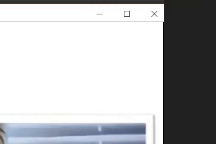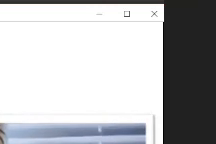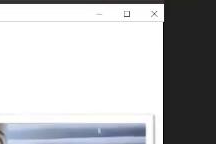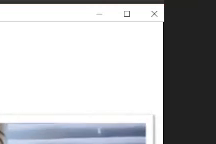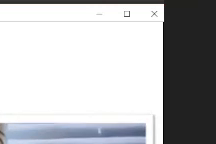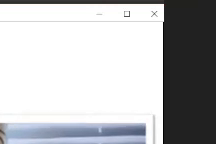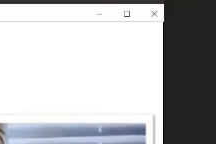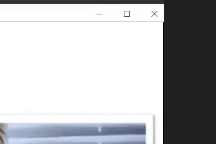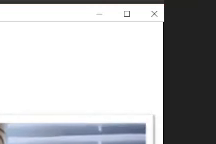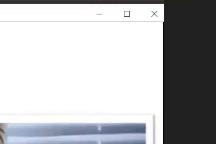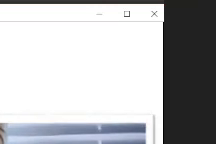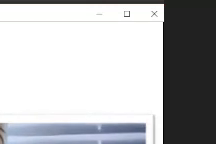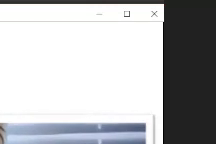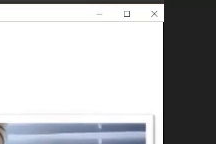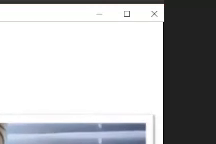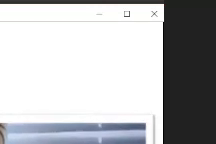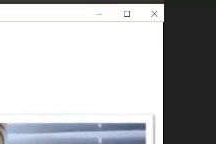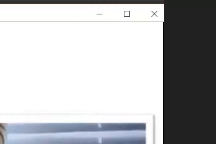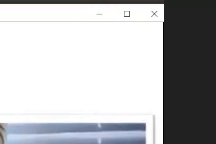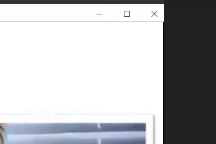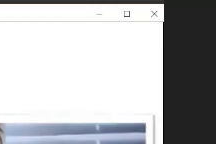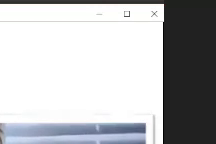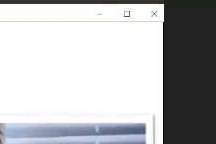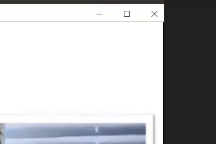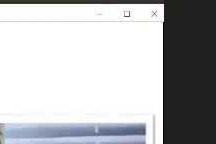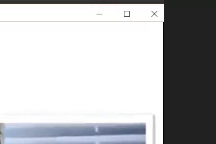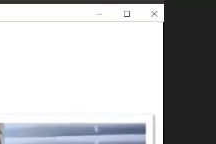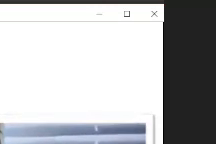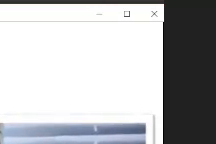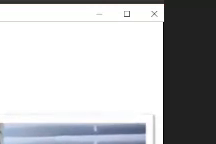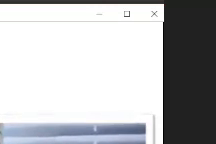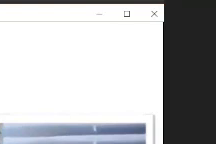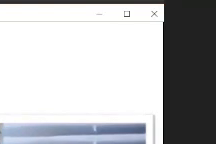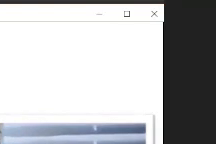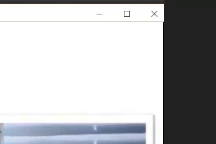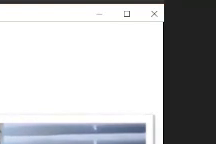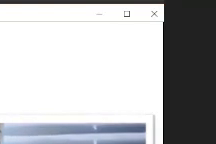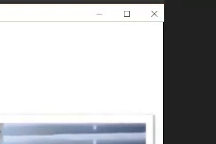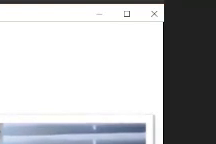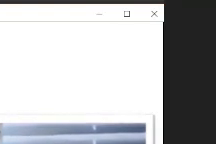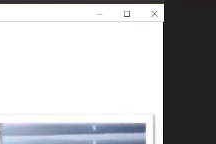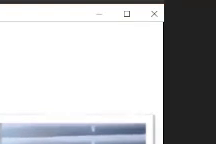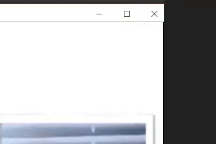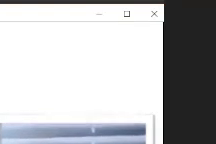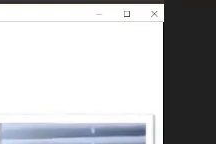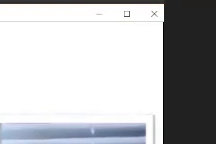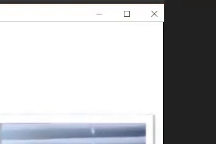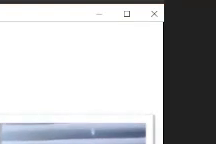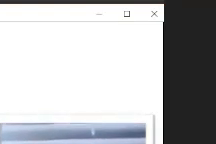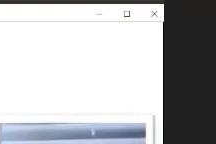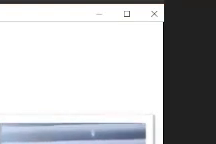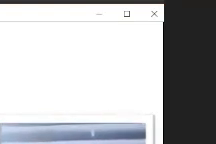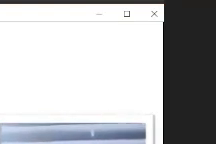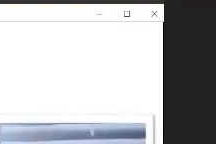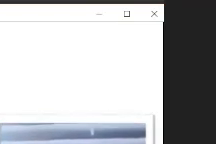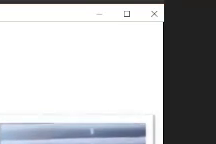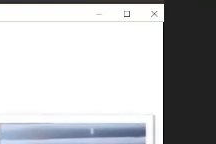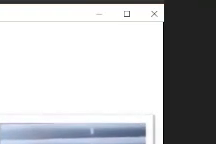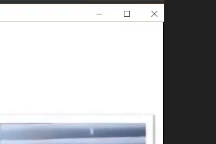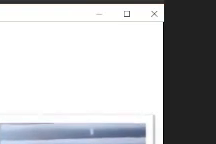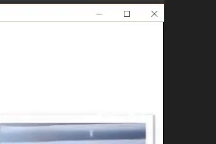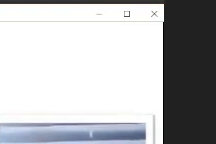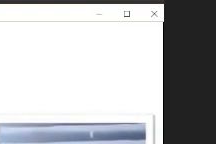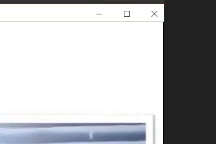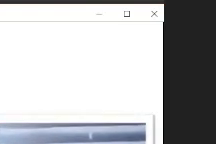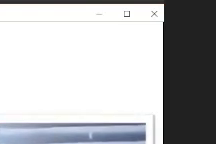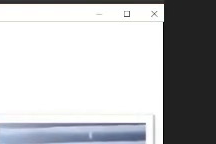play just a small part in increasing the accessibility options for all Texans, whether it's through our Elimination of Architectural Barriers program